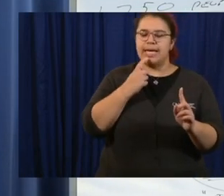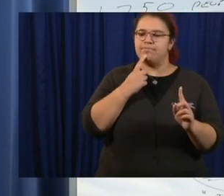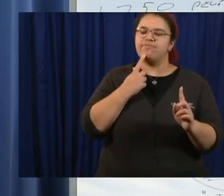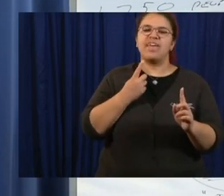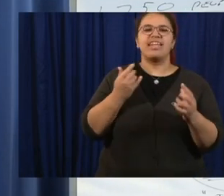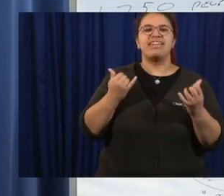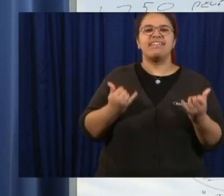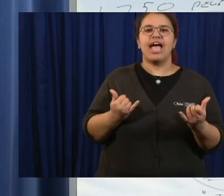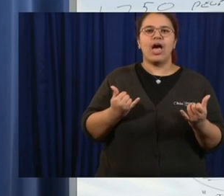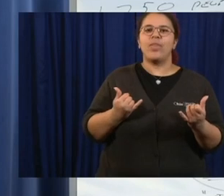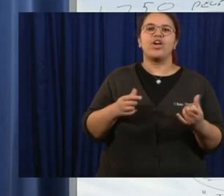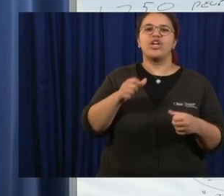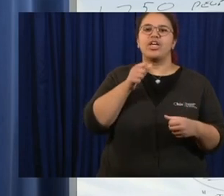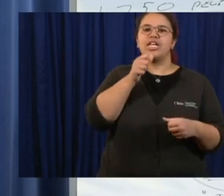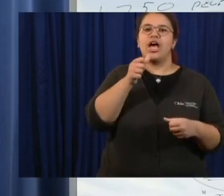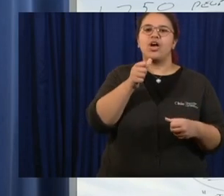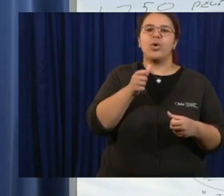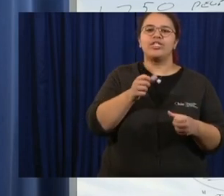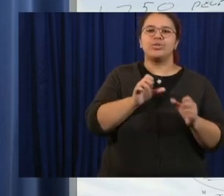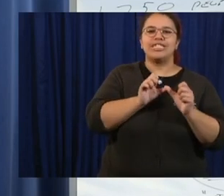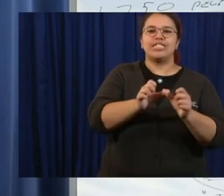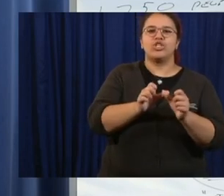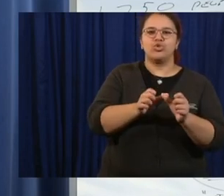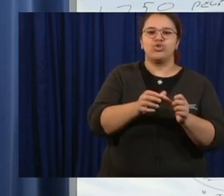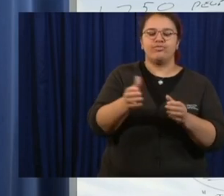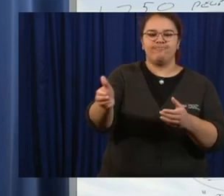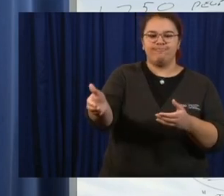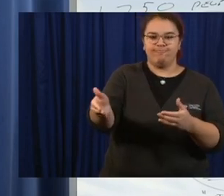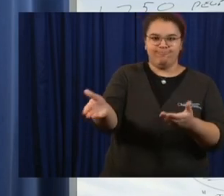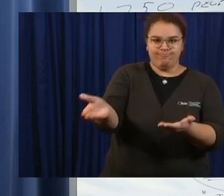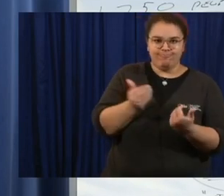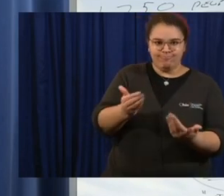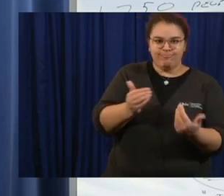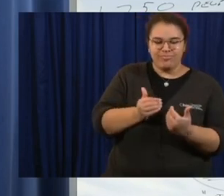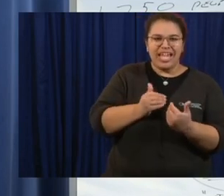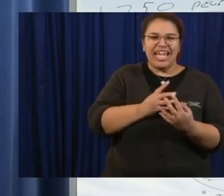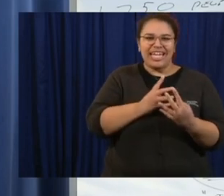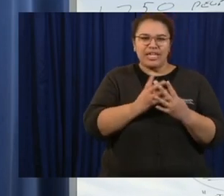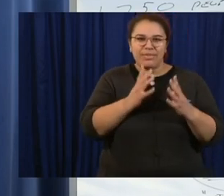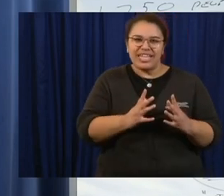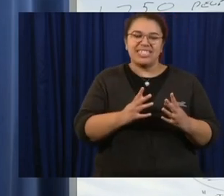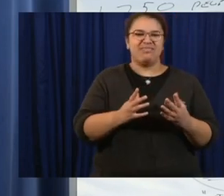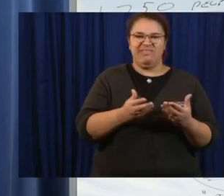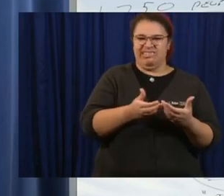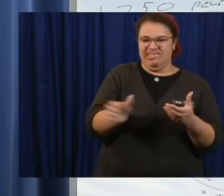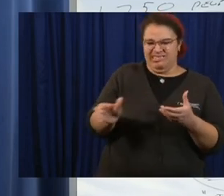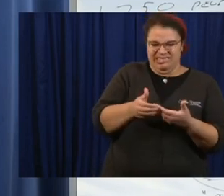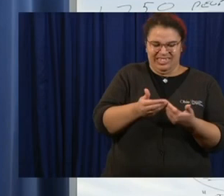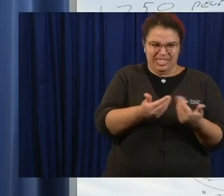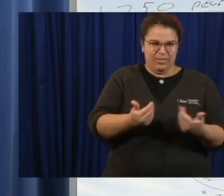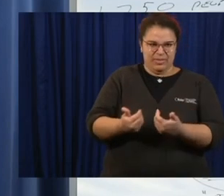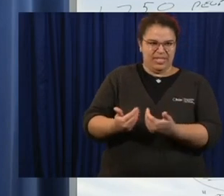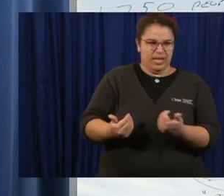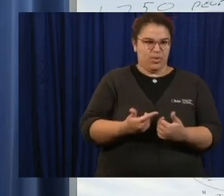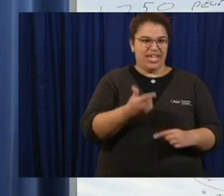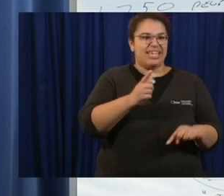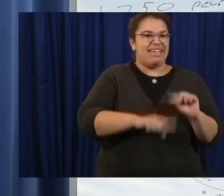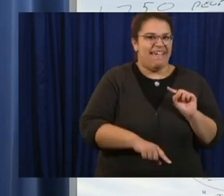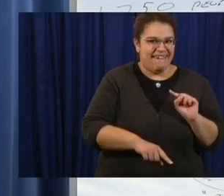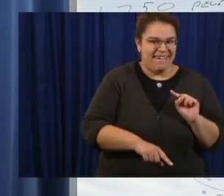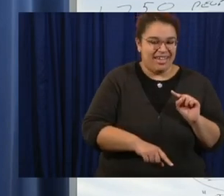segregate coronavirus positive inmates. One of the reasons for this is that they can't send inmates into the state